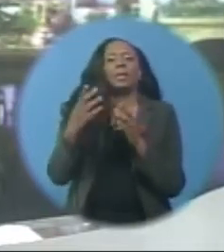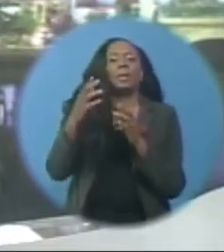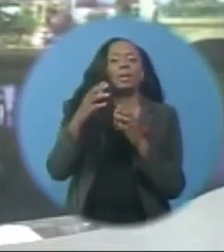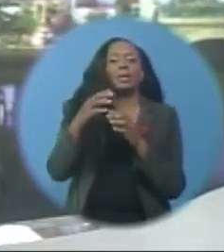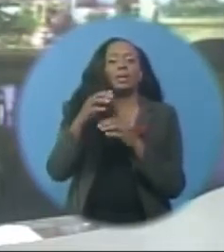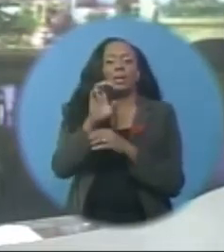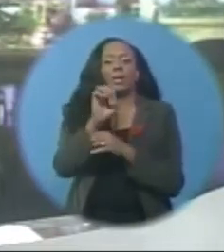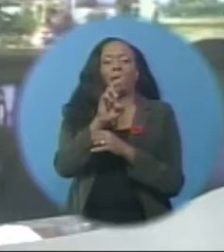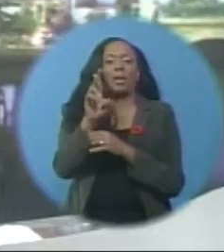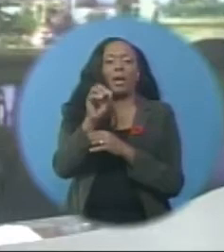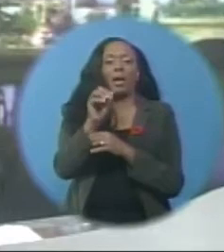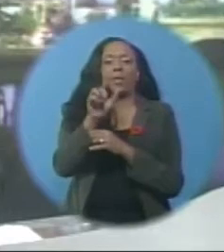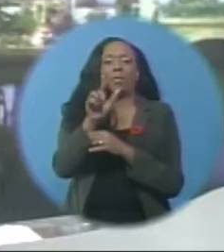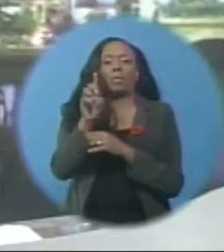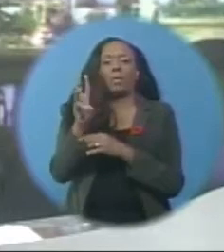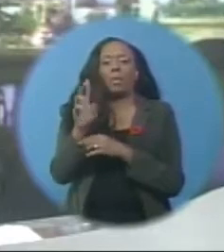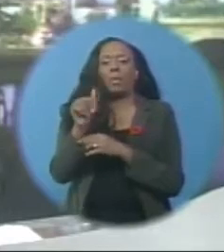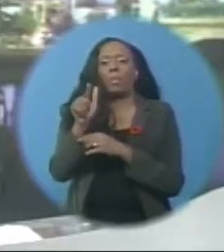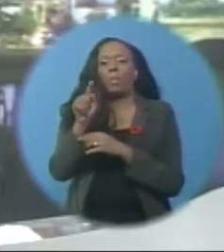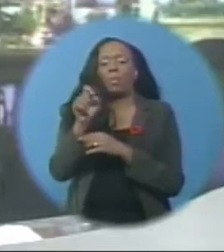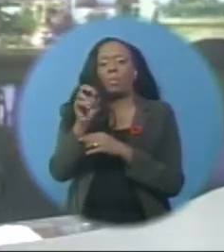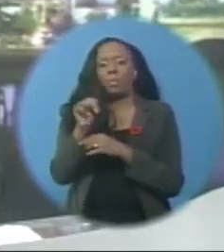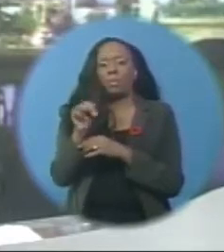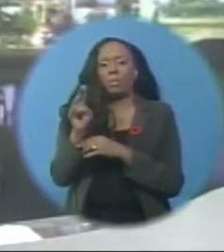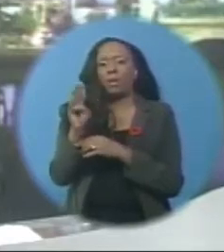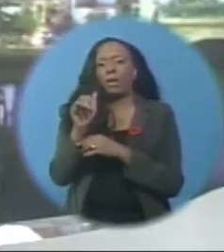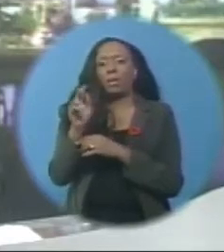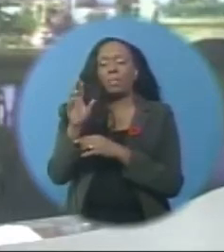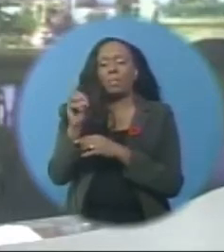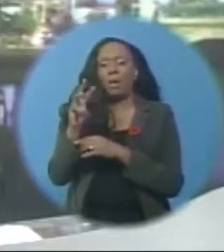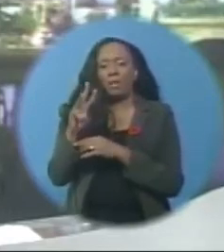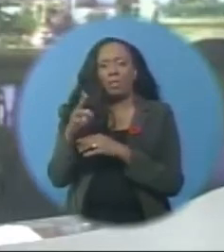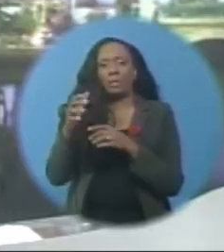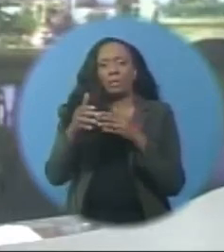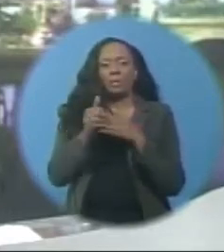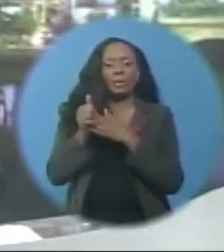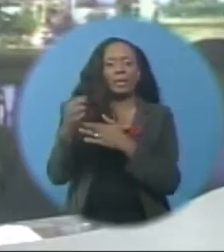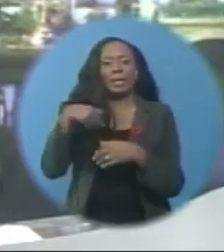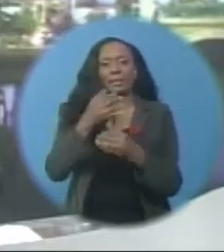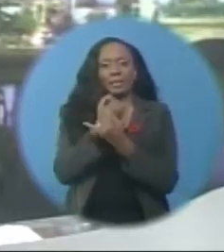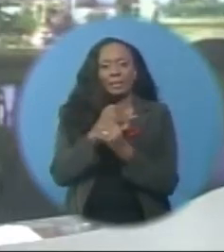on the legacy of the father of independence, the Right Excellent Errol Walton Barrow.